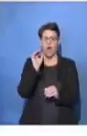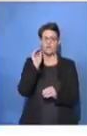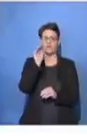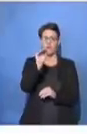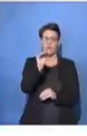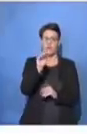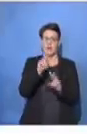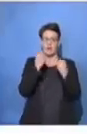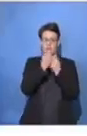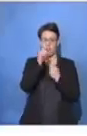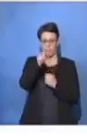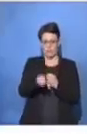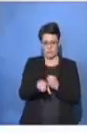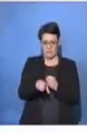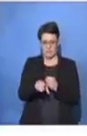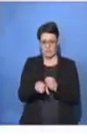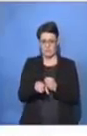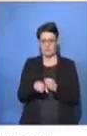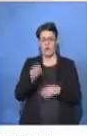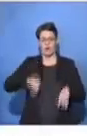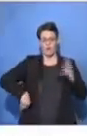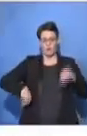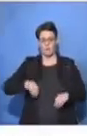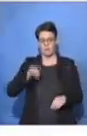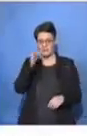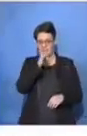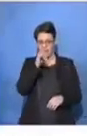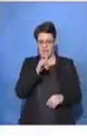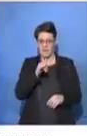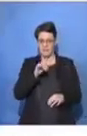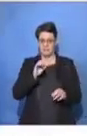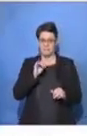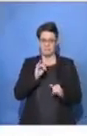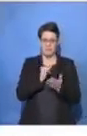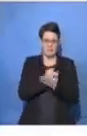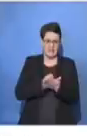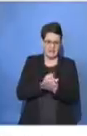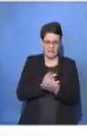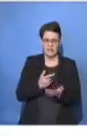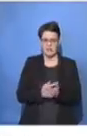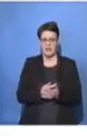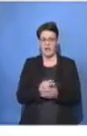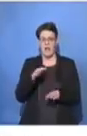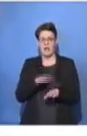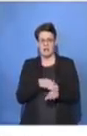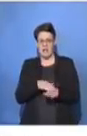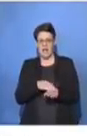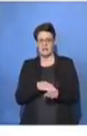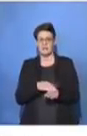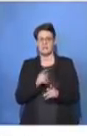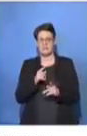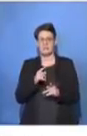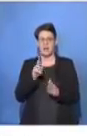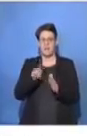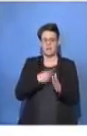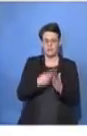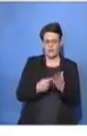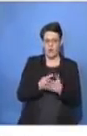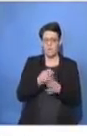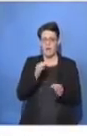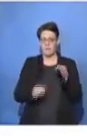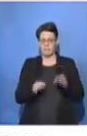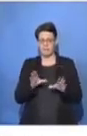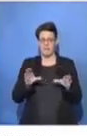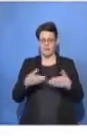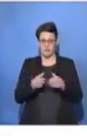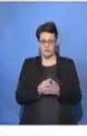nationals, corruption scandals, late enactment of legislation on political party funding,